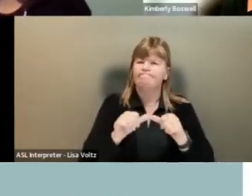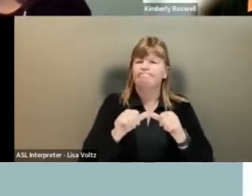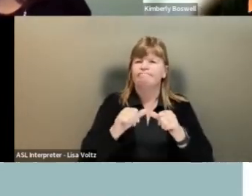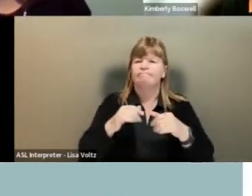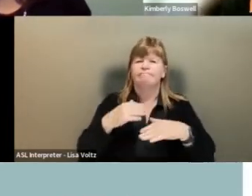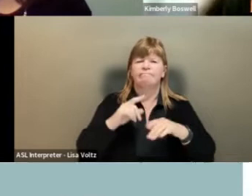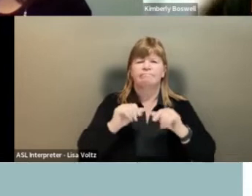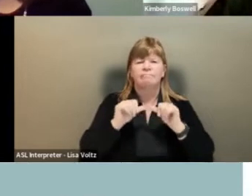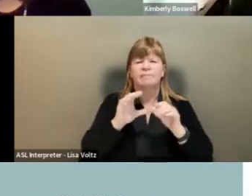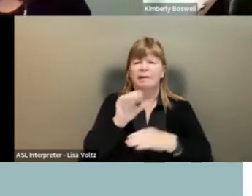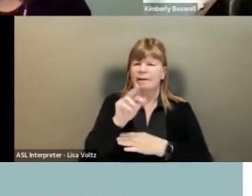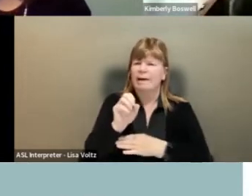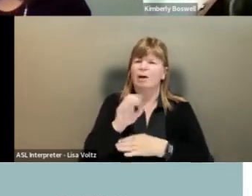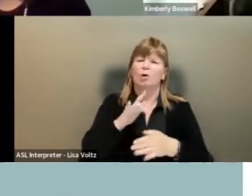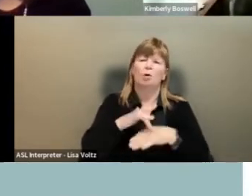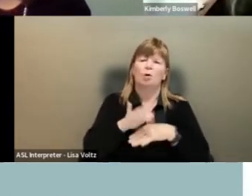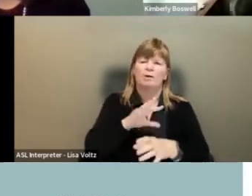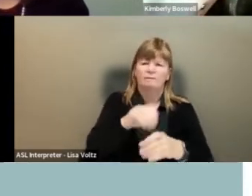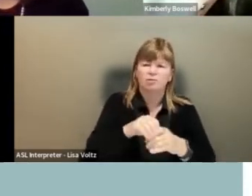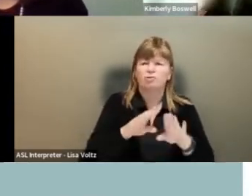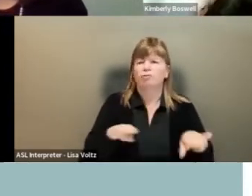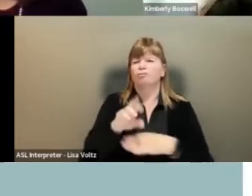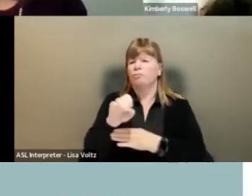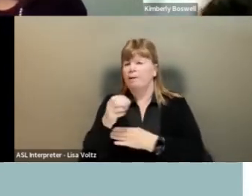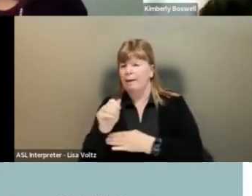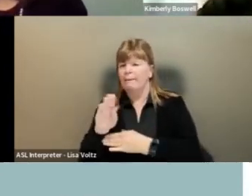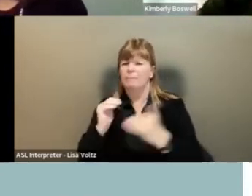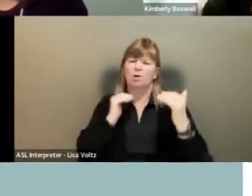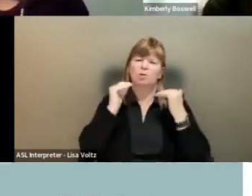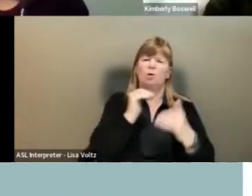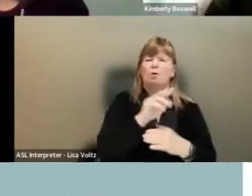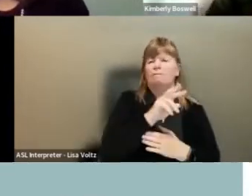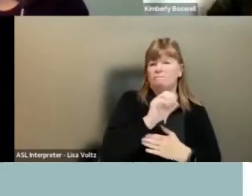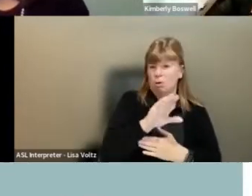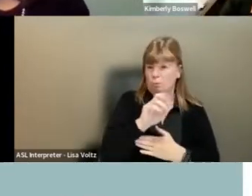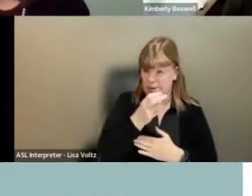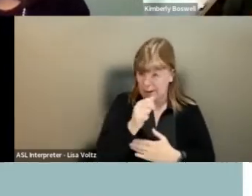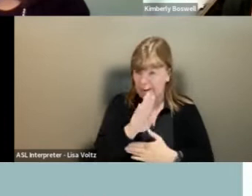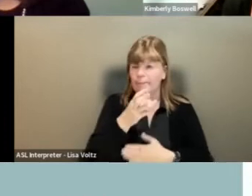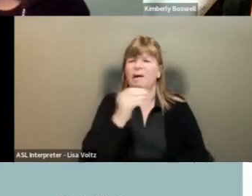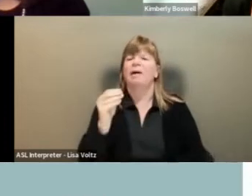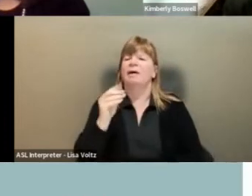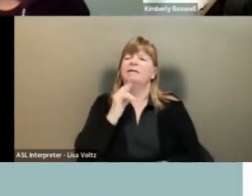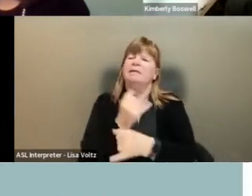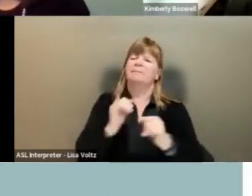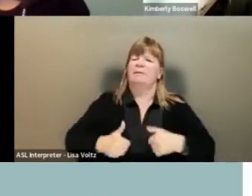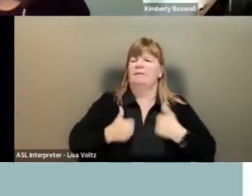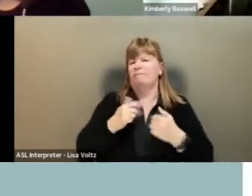early intervention, from children's rehab to adult vocational rehab, and the independent living